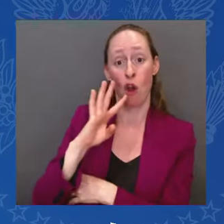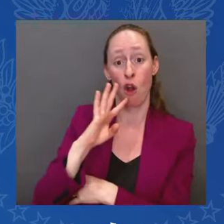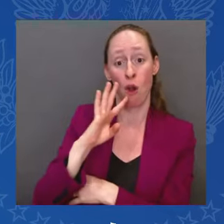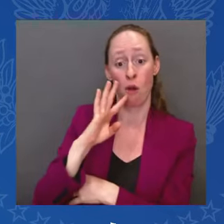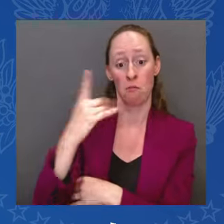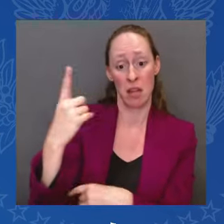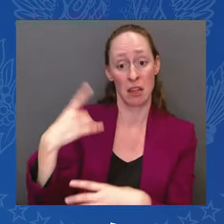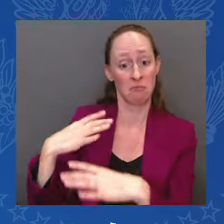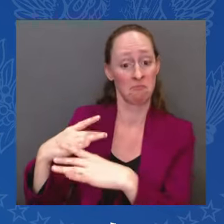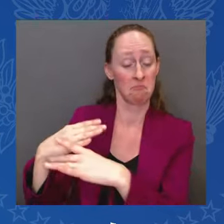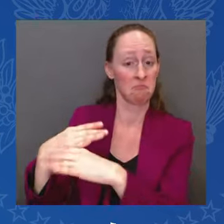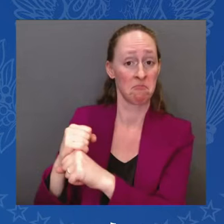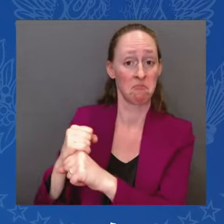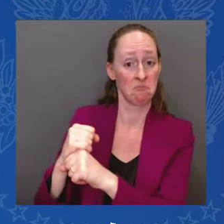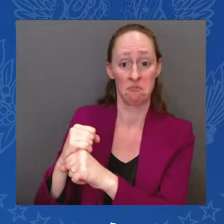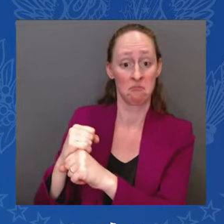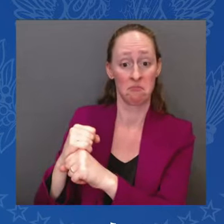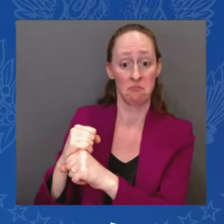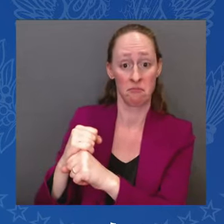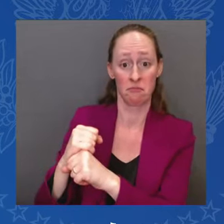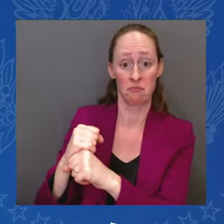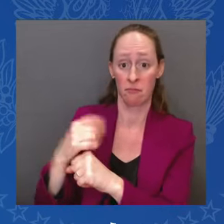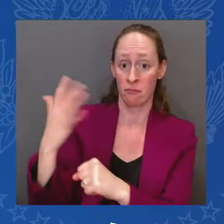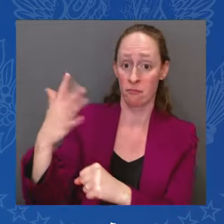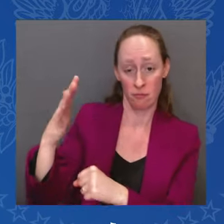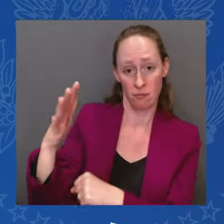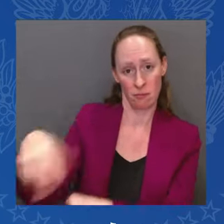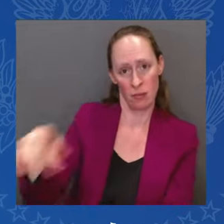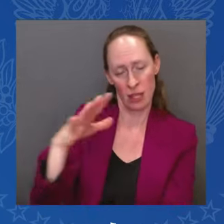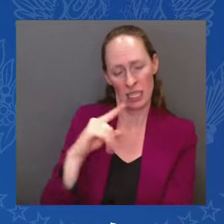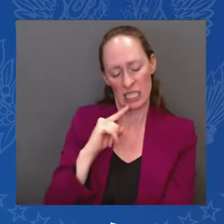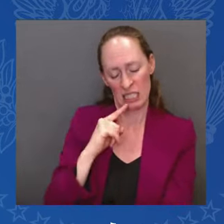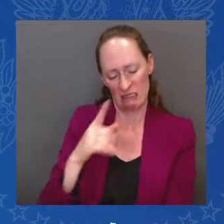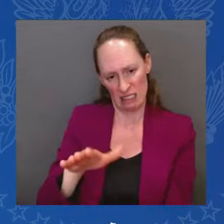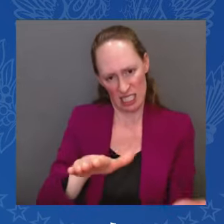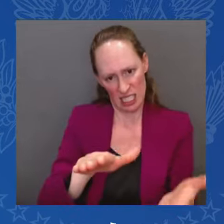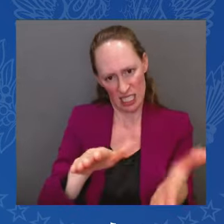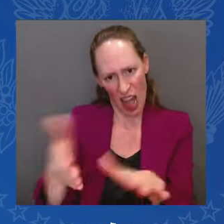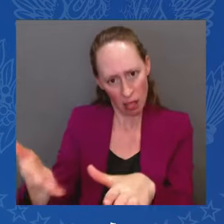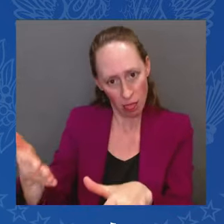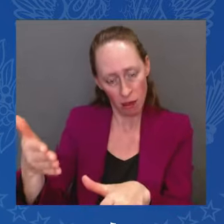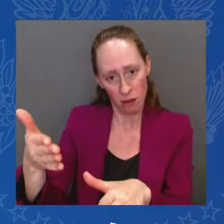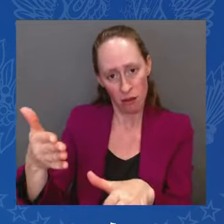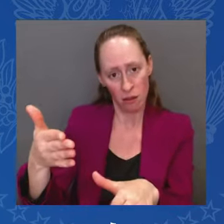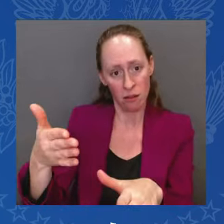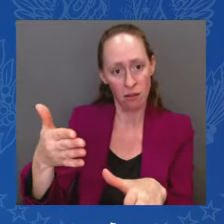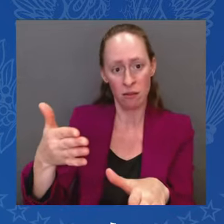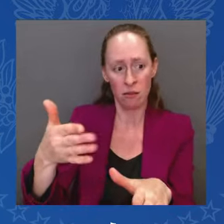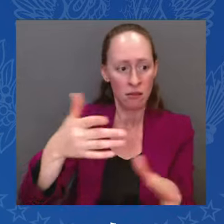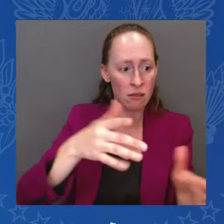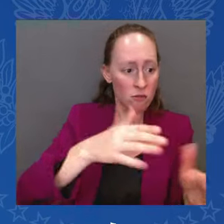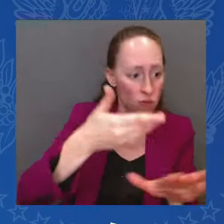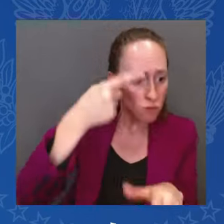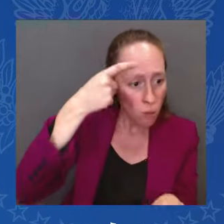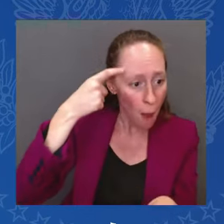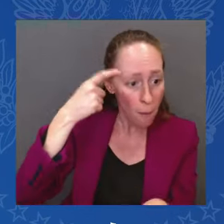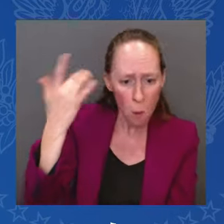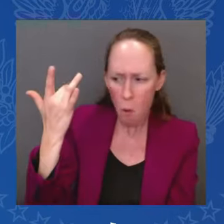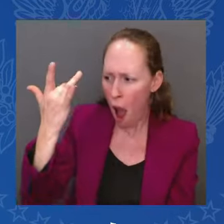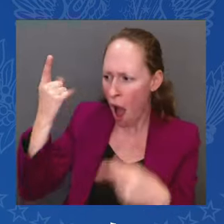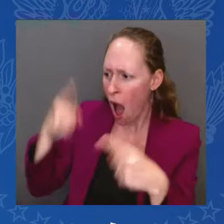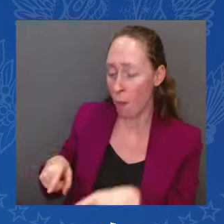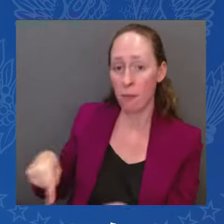deadly and traumatic price for inaction." That's what he talked about, the deadly and traumatic price for